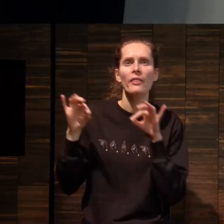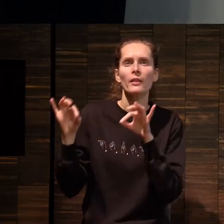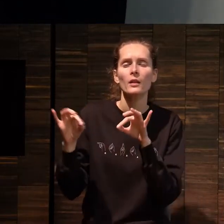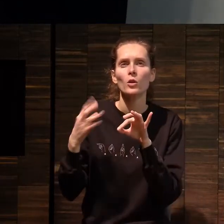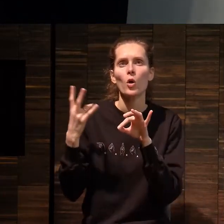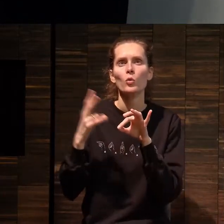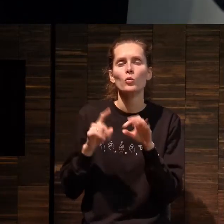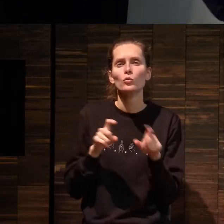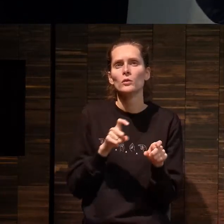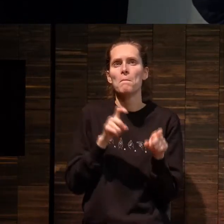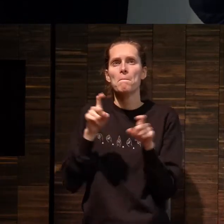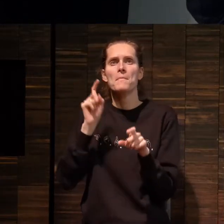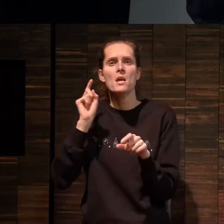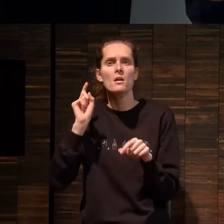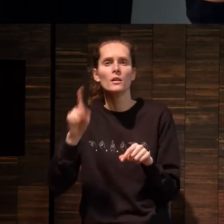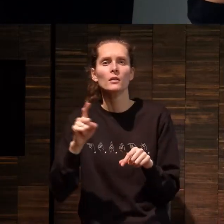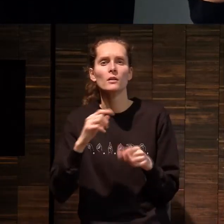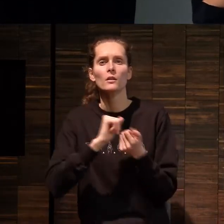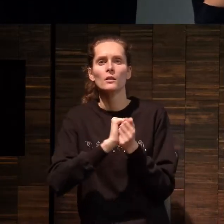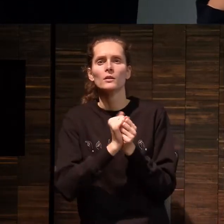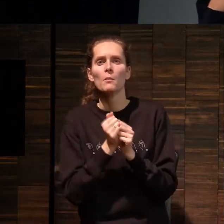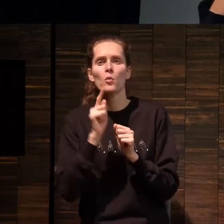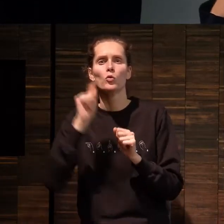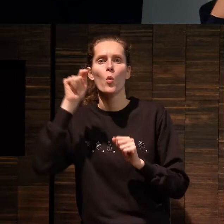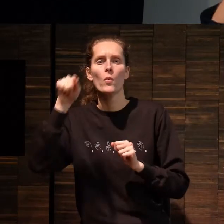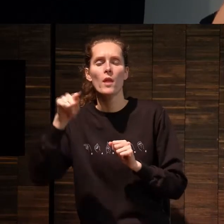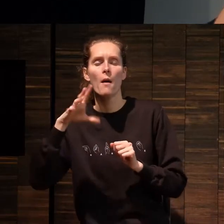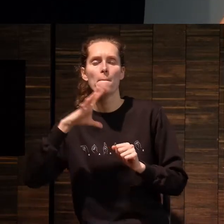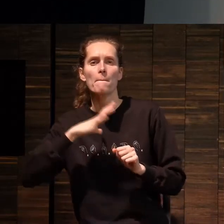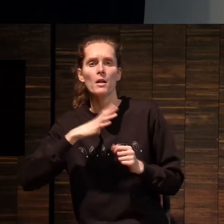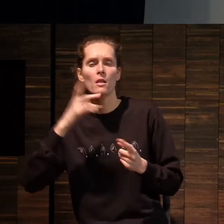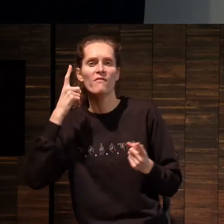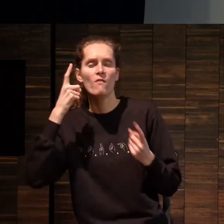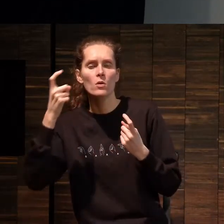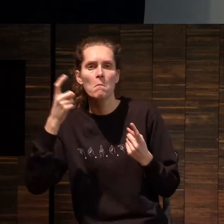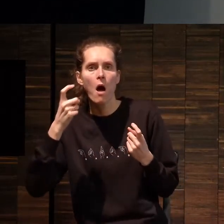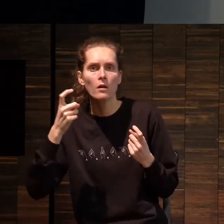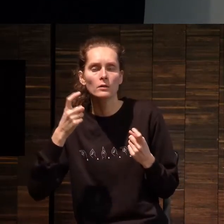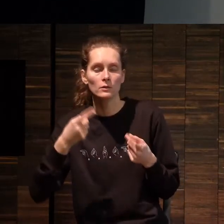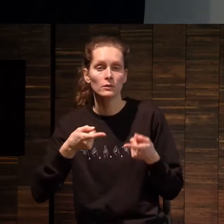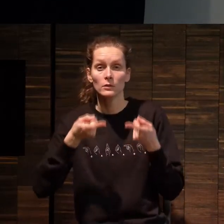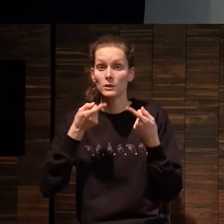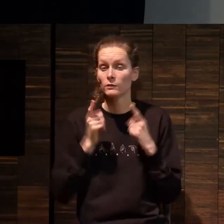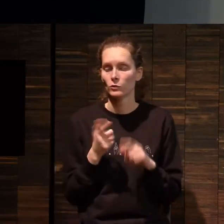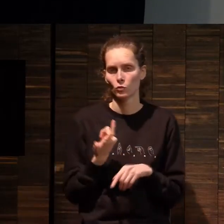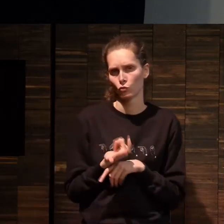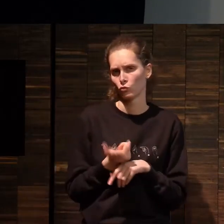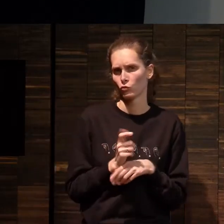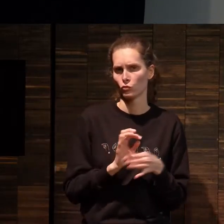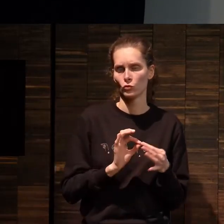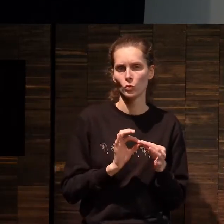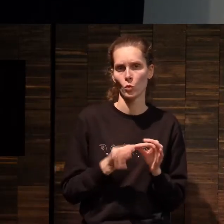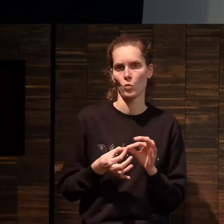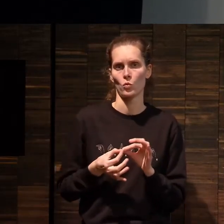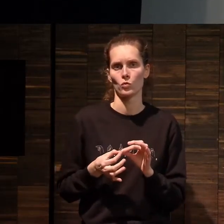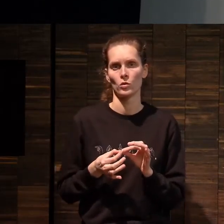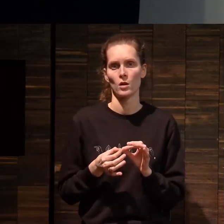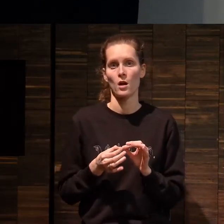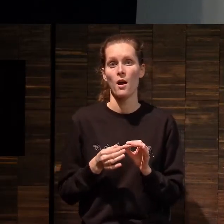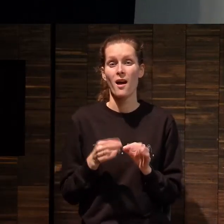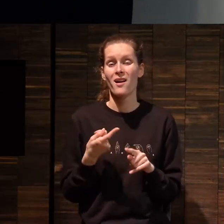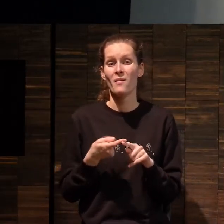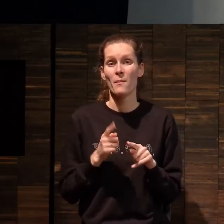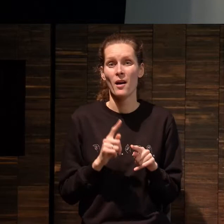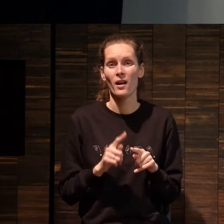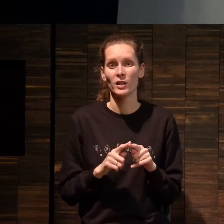in mind, how you have to process it in your head. You have to remember this information and navigate the